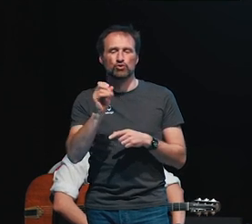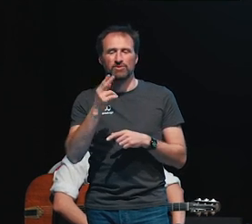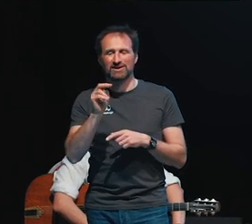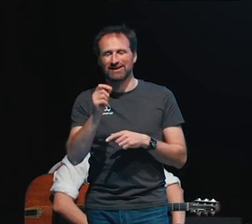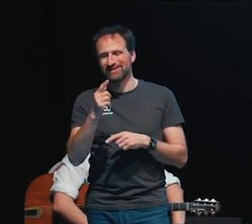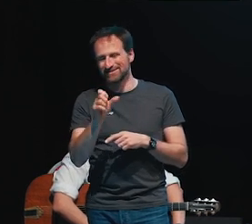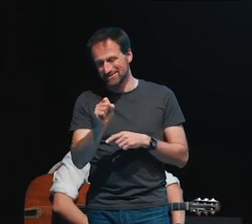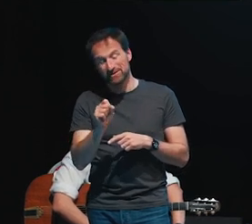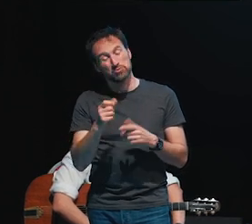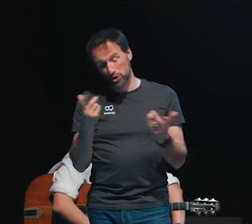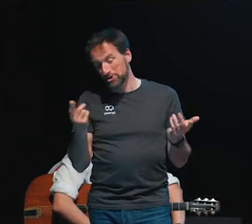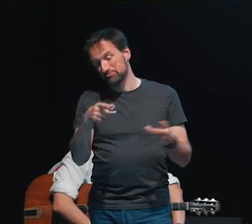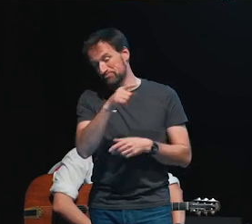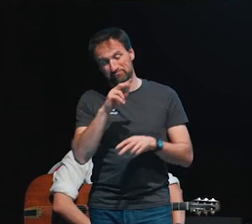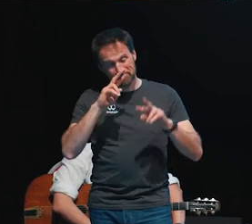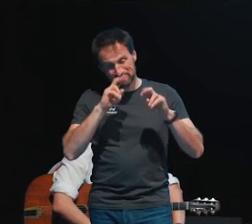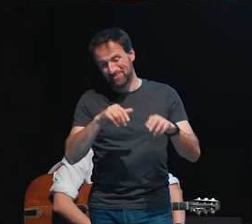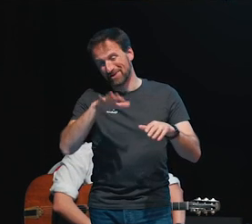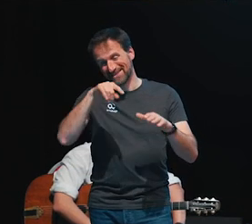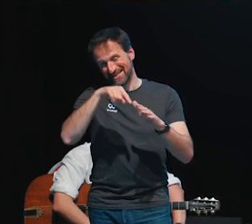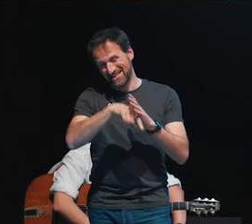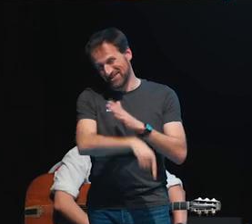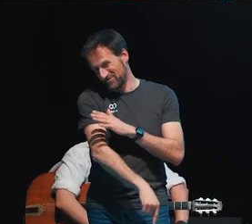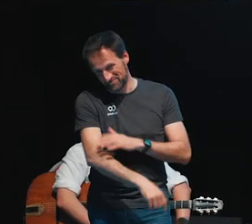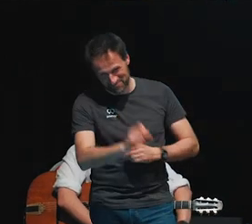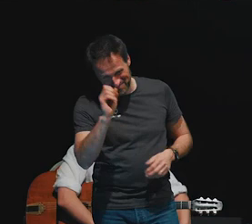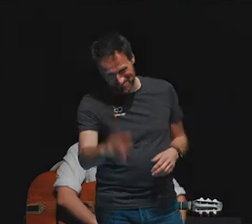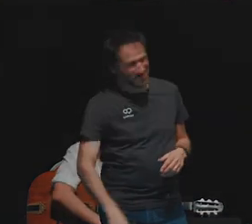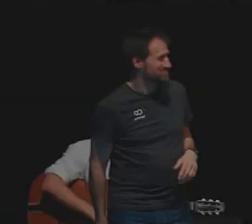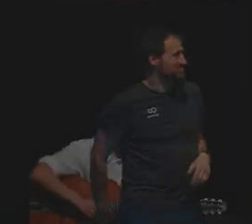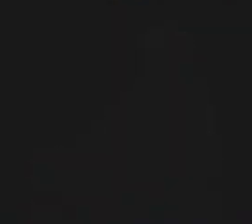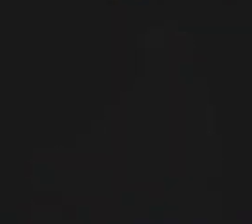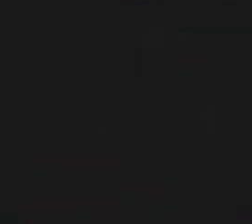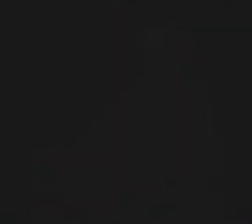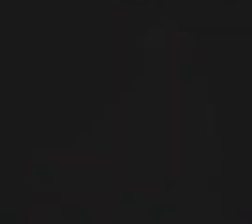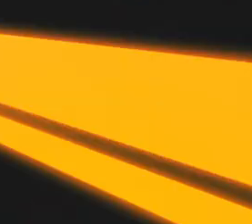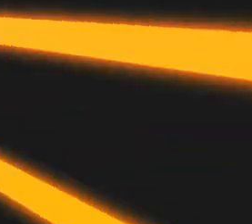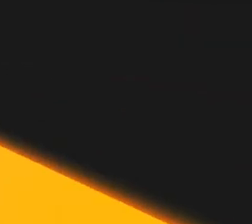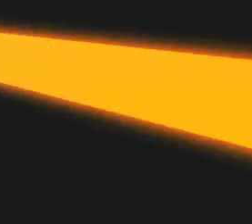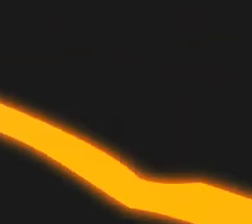do check them out.